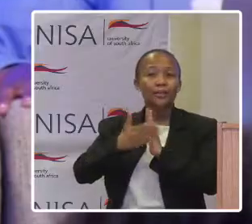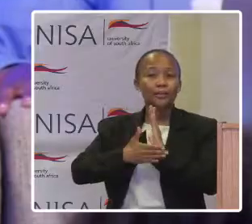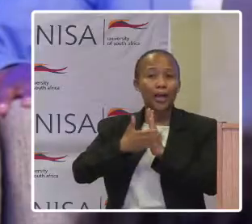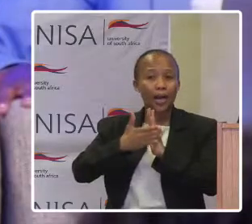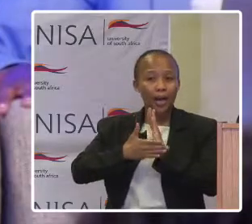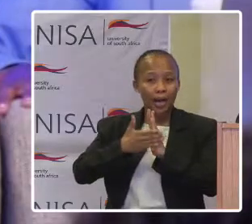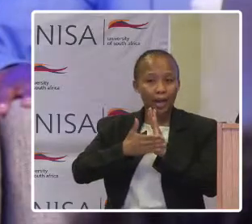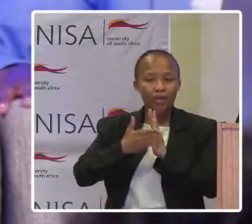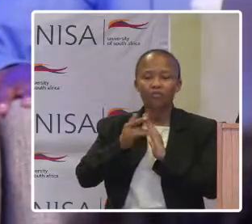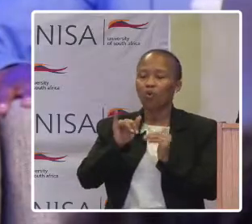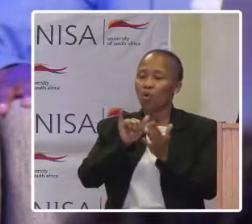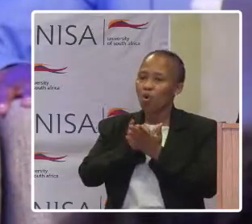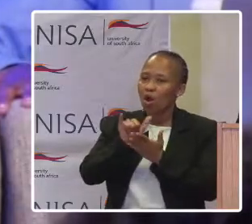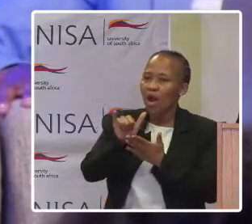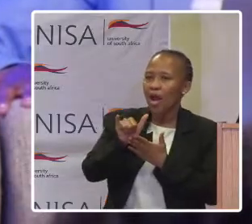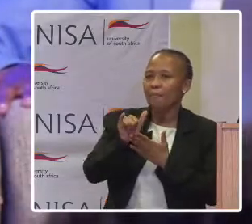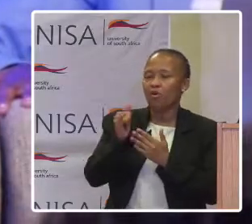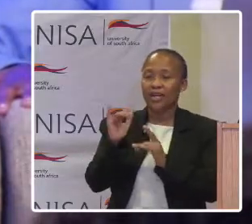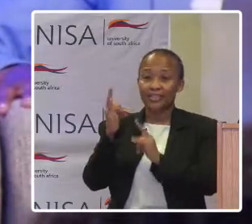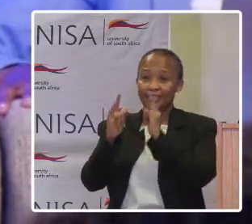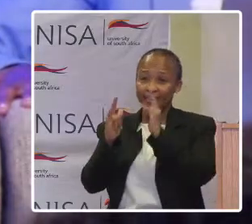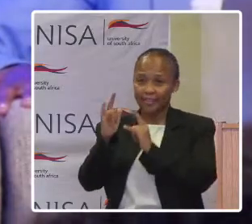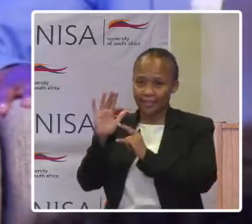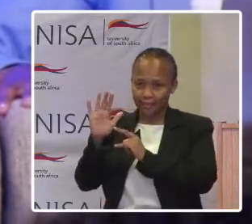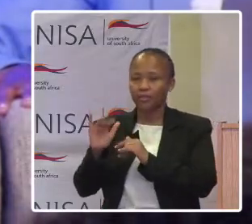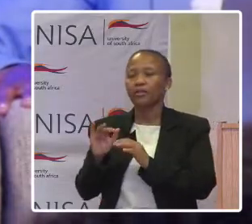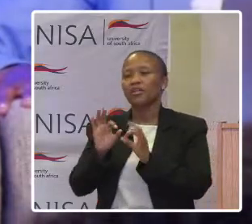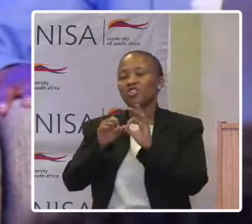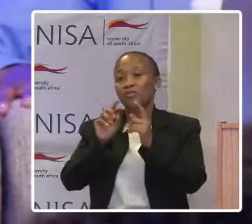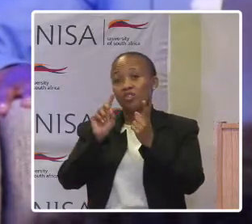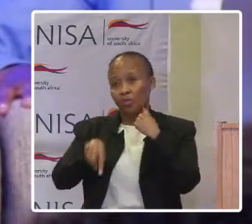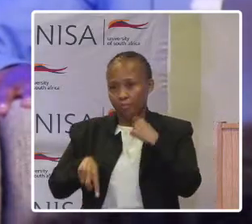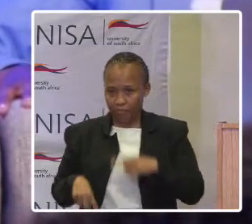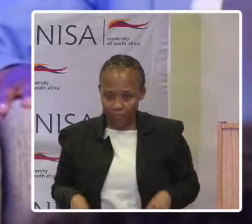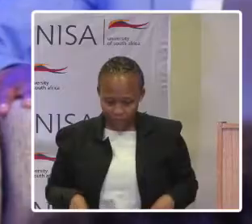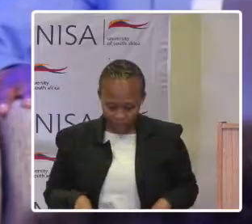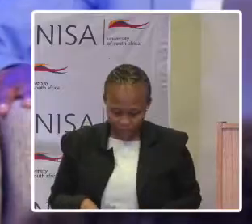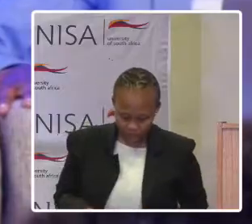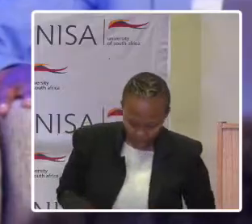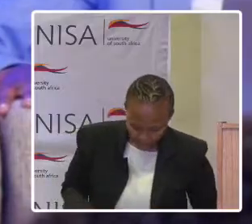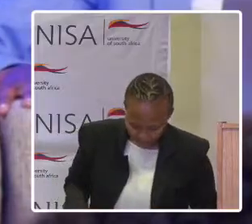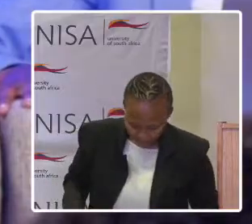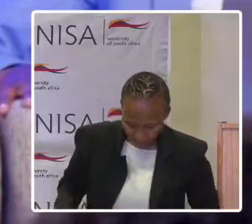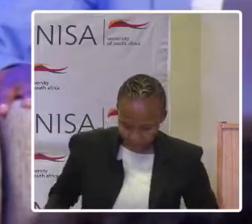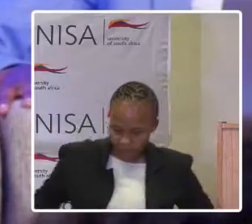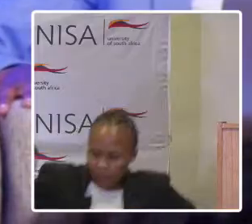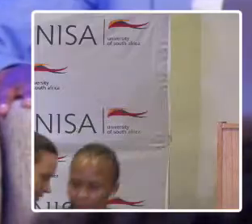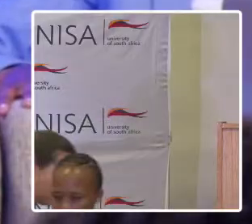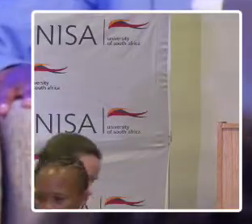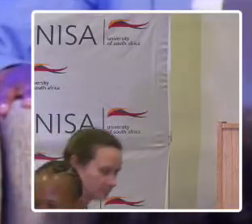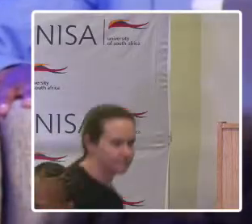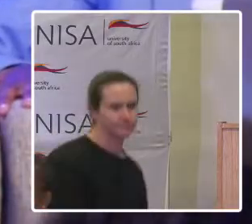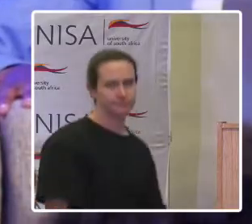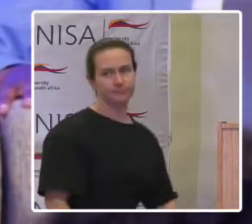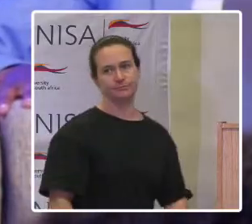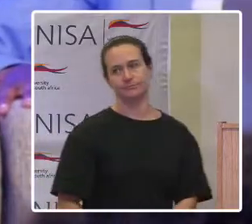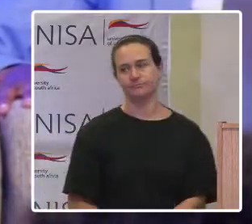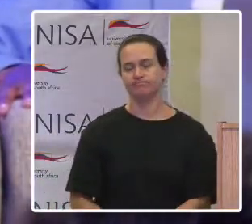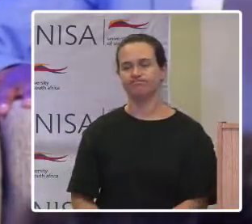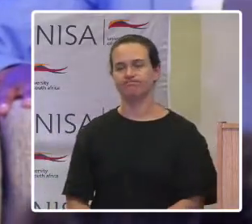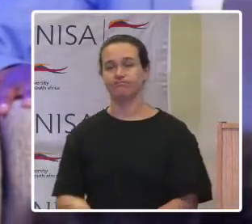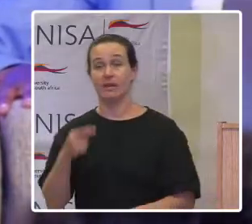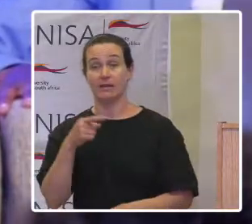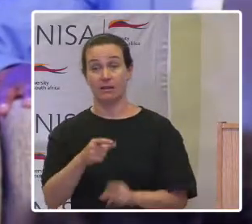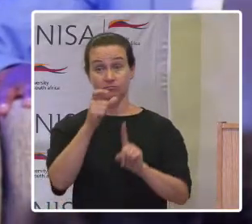whole airport and facilities. So, you know, I think the first speaker, or the main speaker